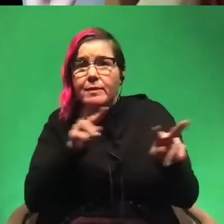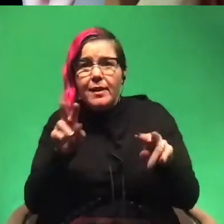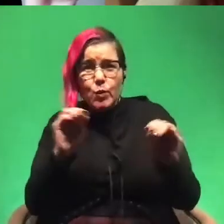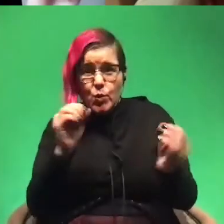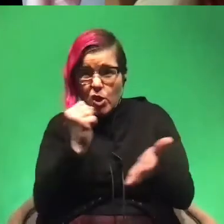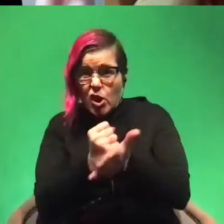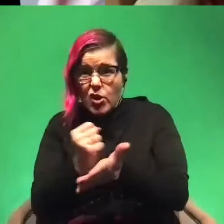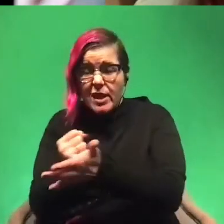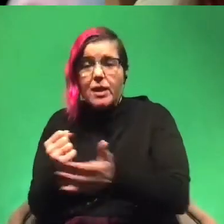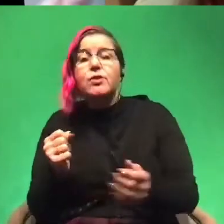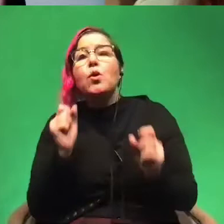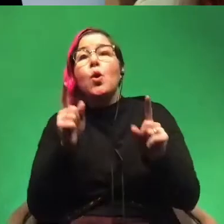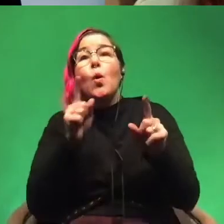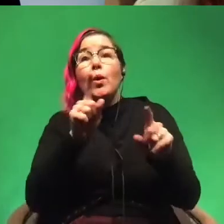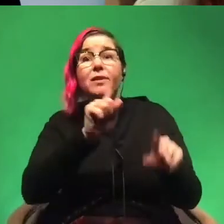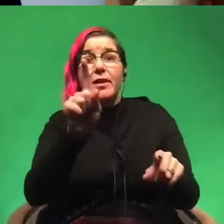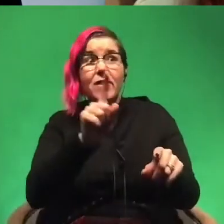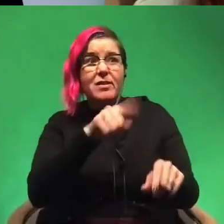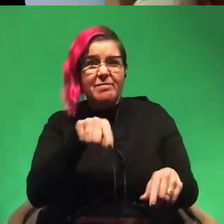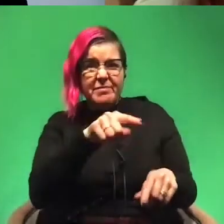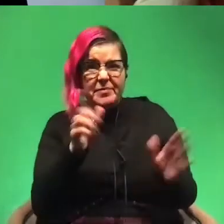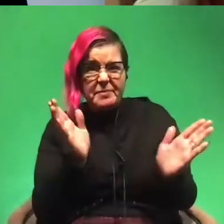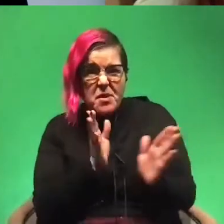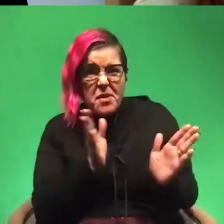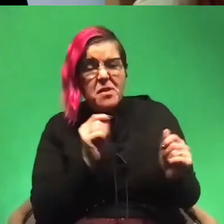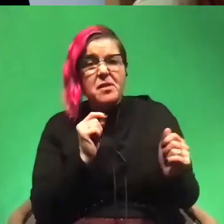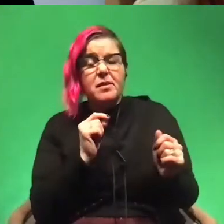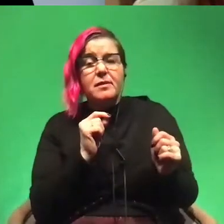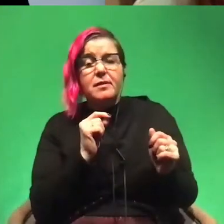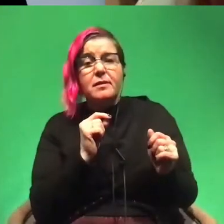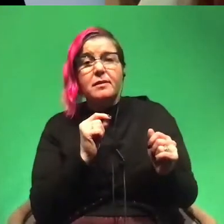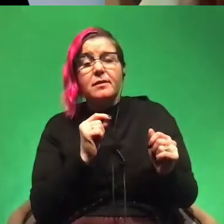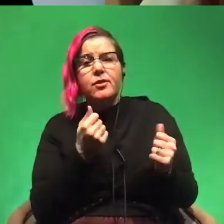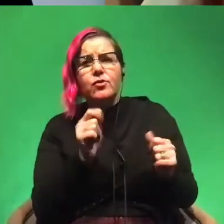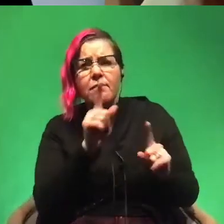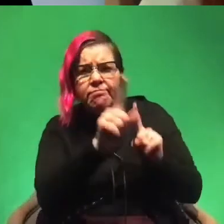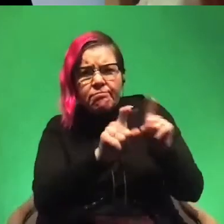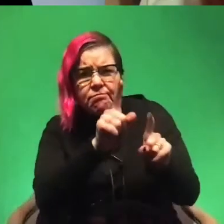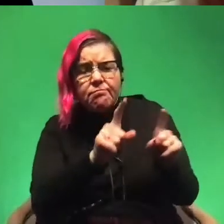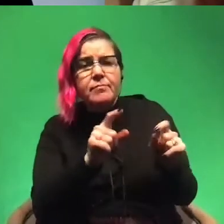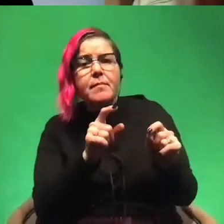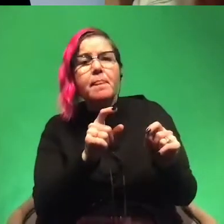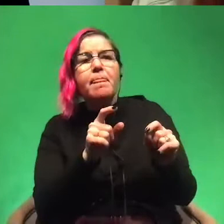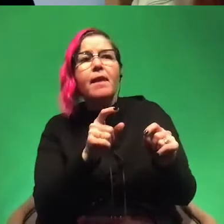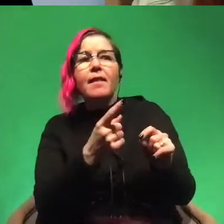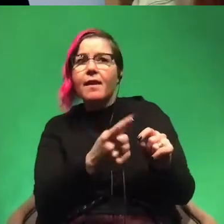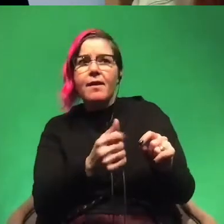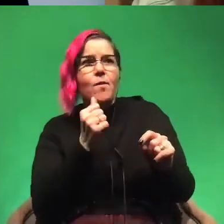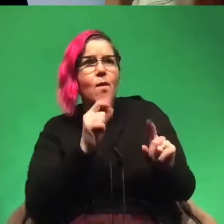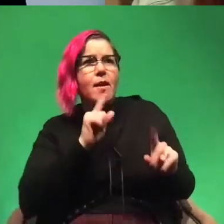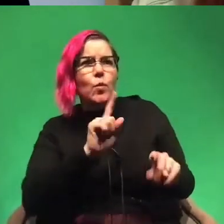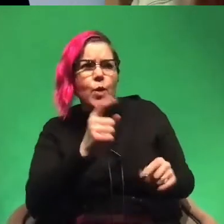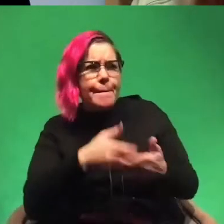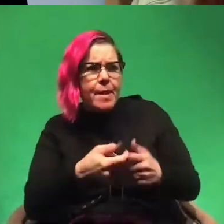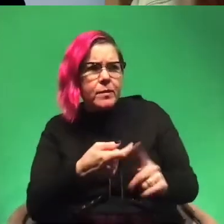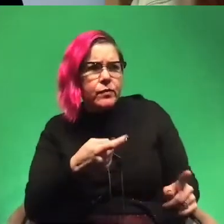or going to their location and seeing that the facilities are small, and trying to ask questions and not getting those basic questions answered, like where are your cubs coming